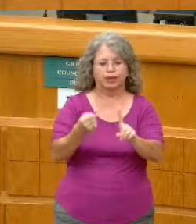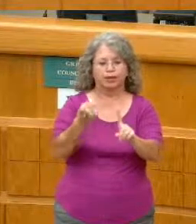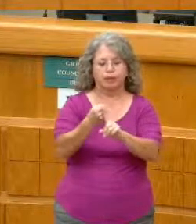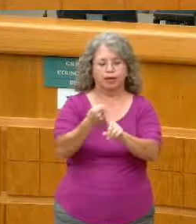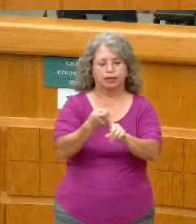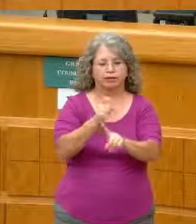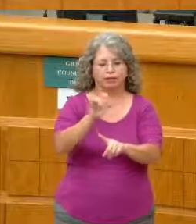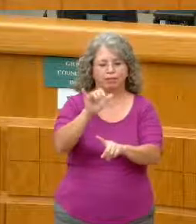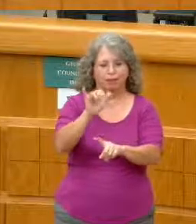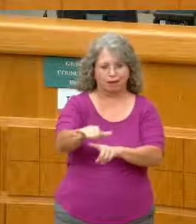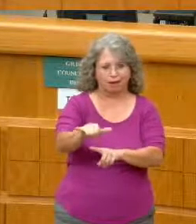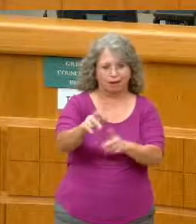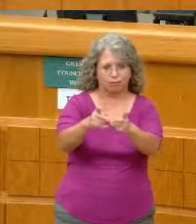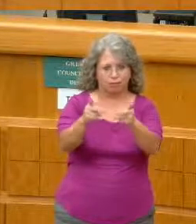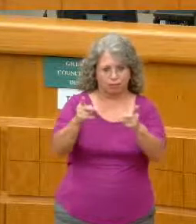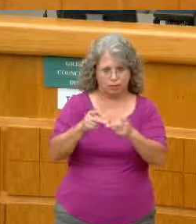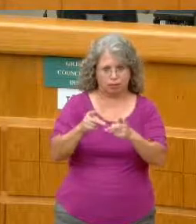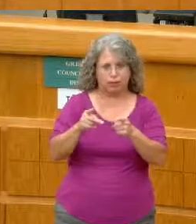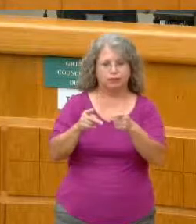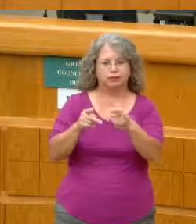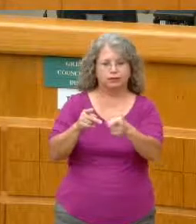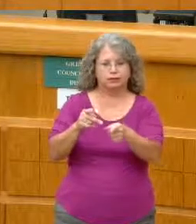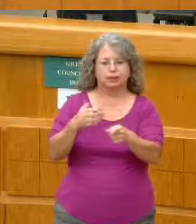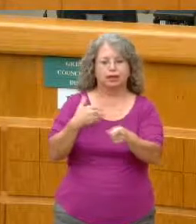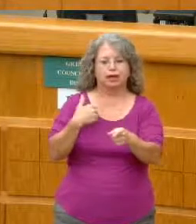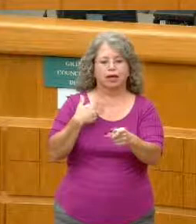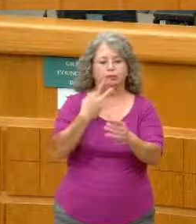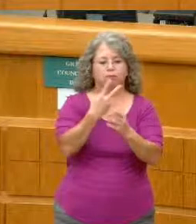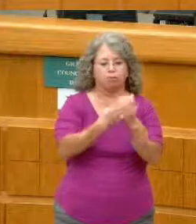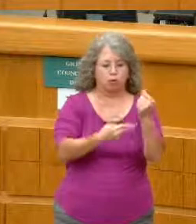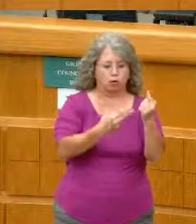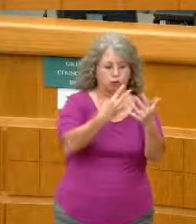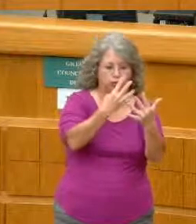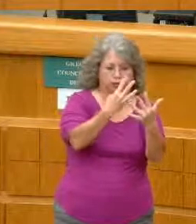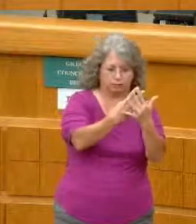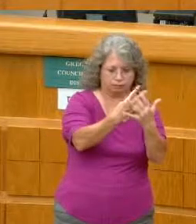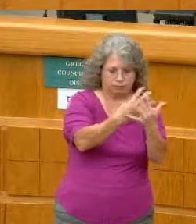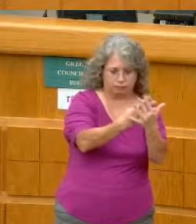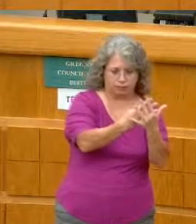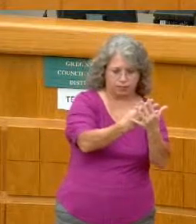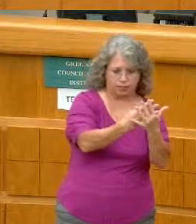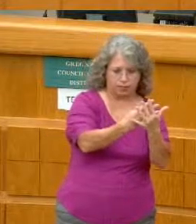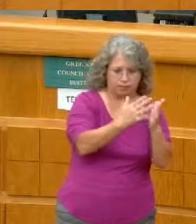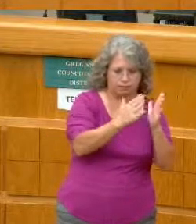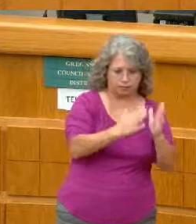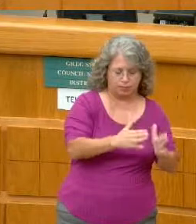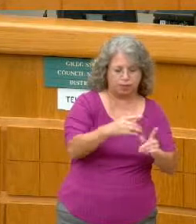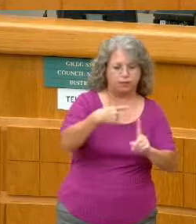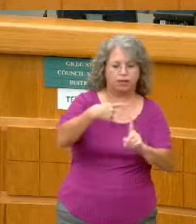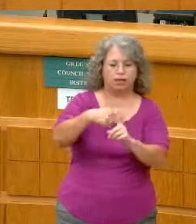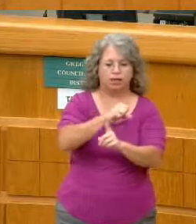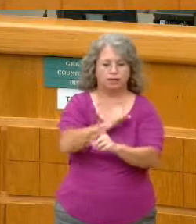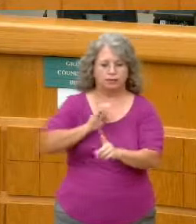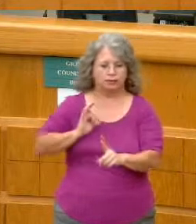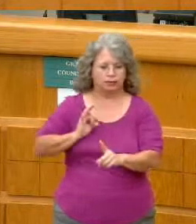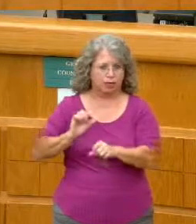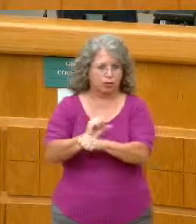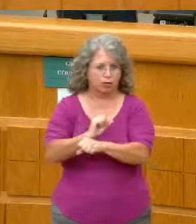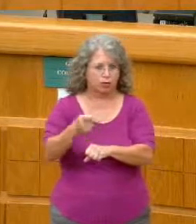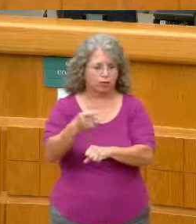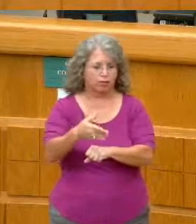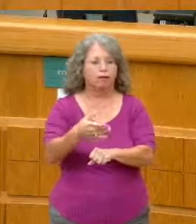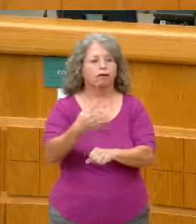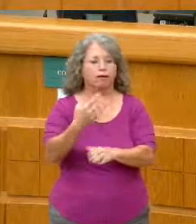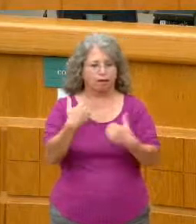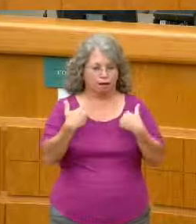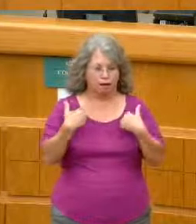numbers are going to be impacted by that facility that has both inmates as well as staff